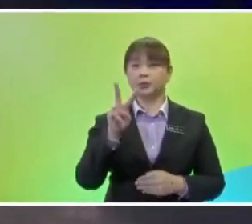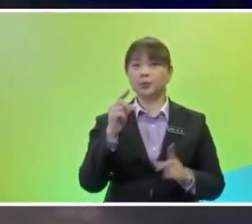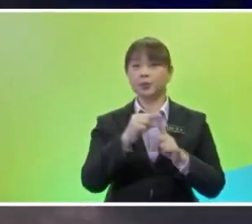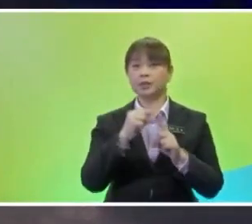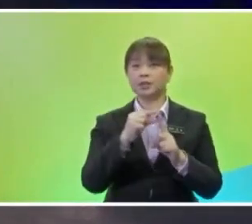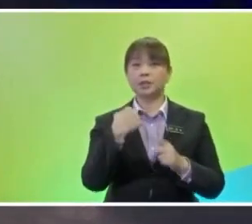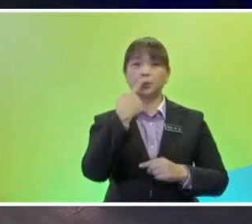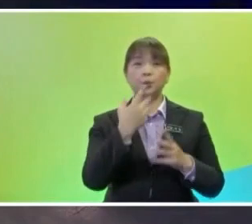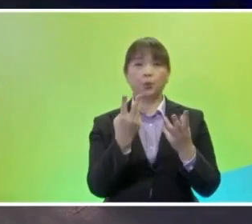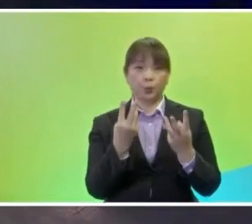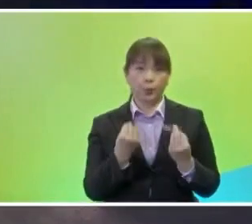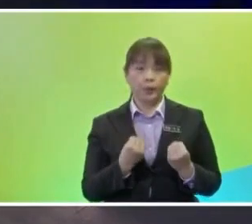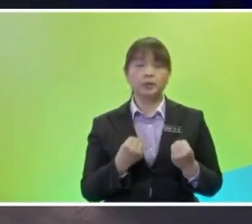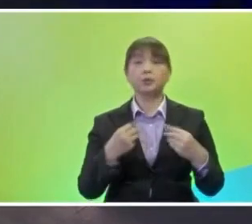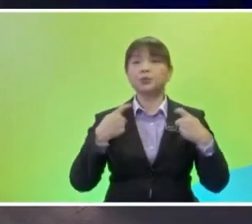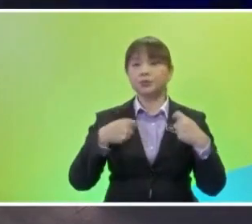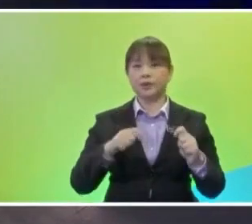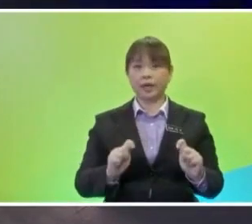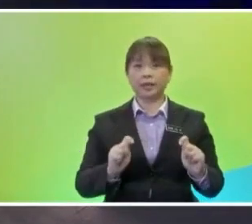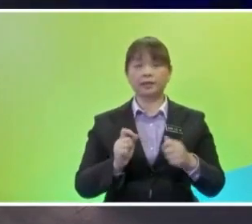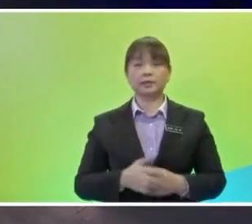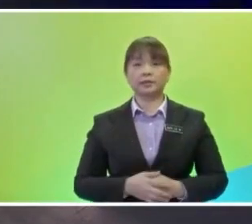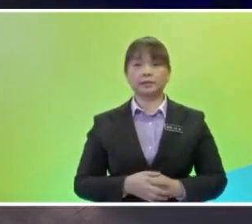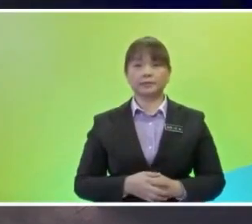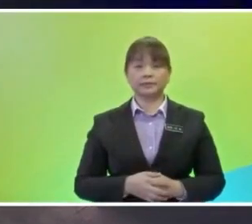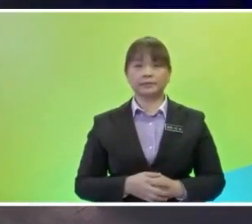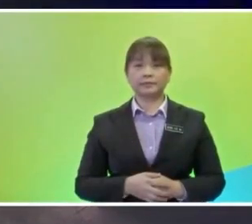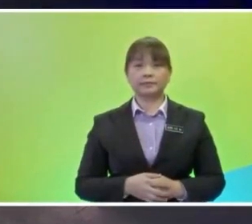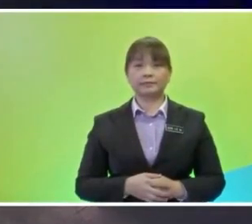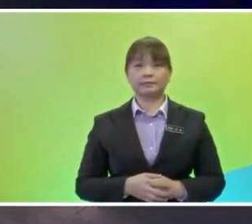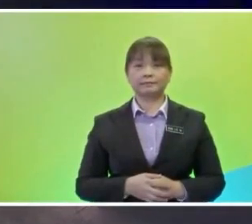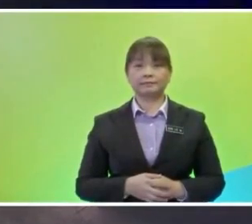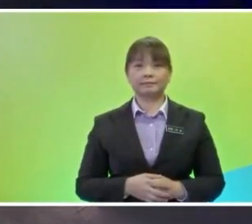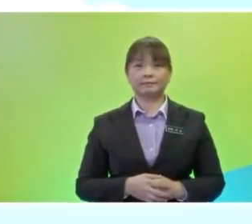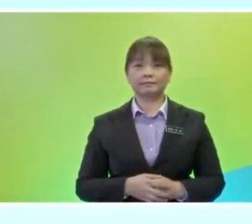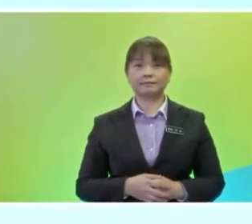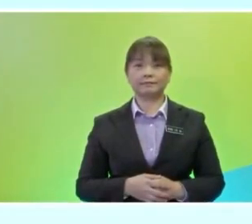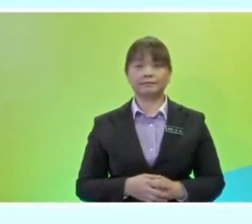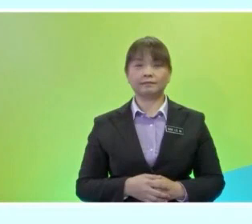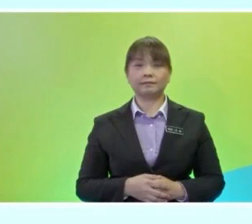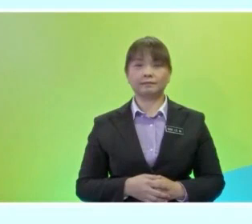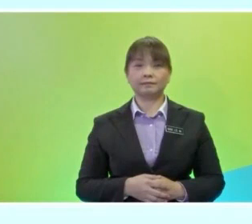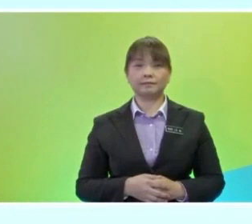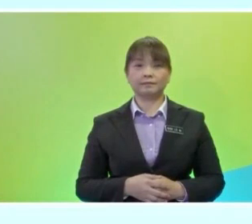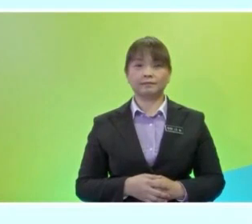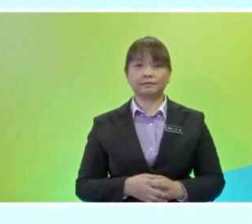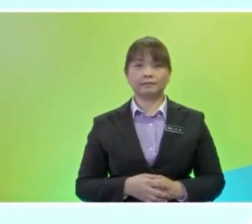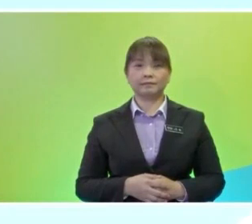Who wants to try? Who's next? Okay, Husna. Husna. There you go.